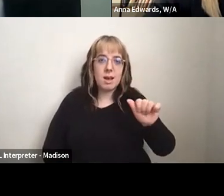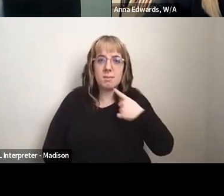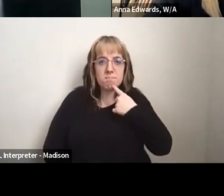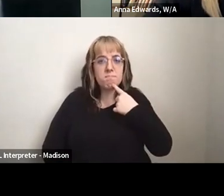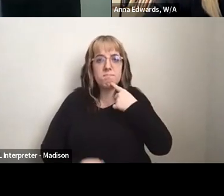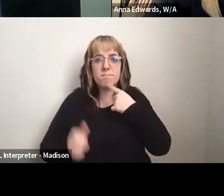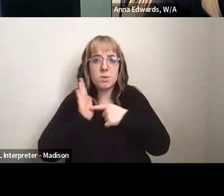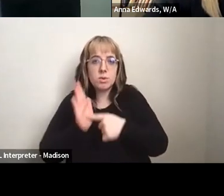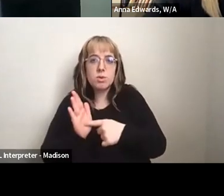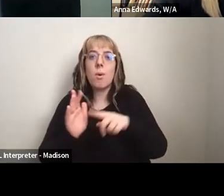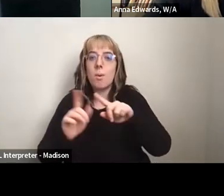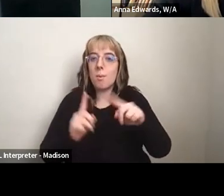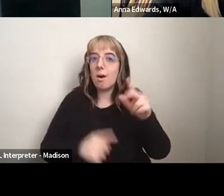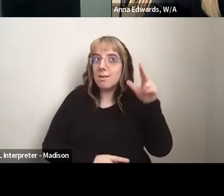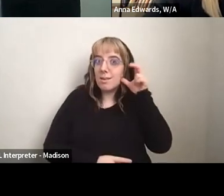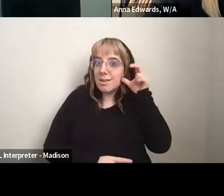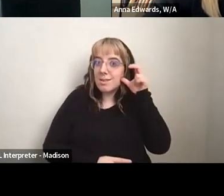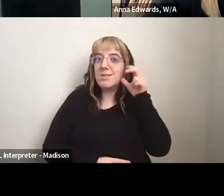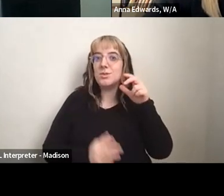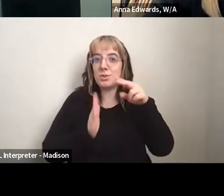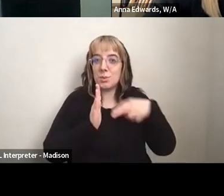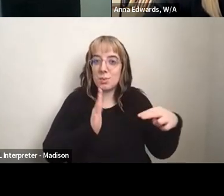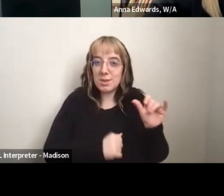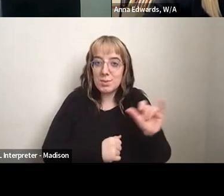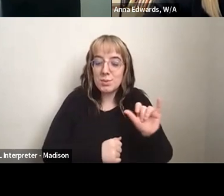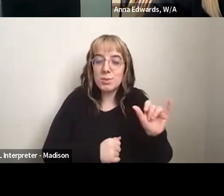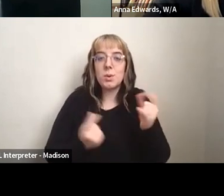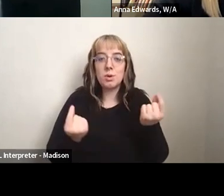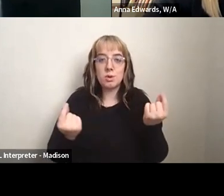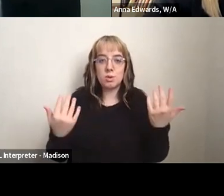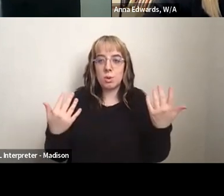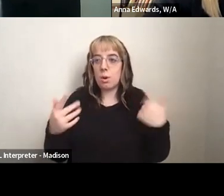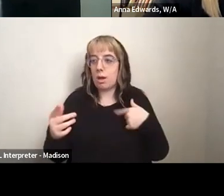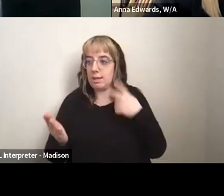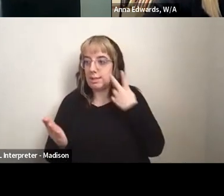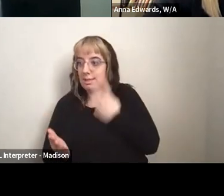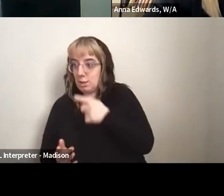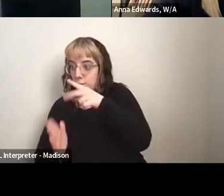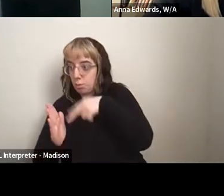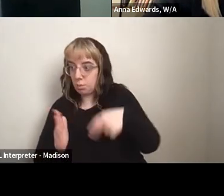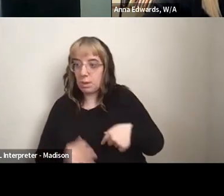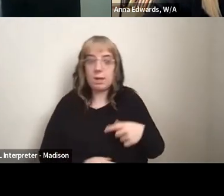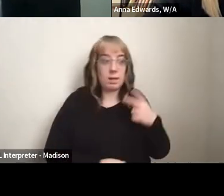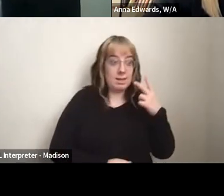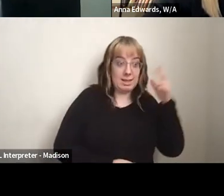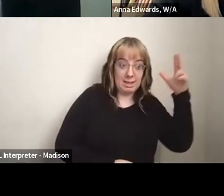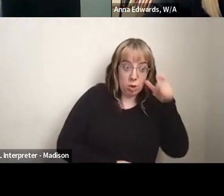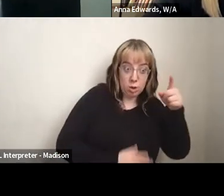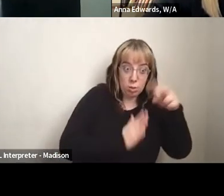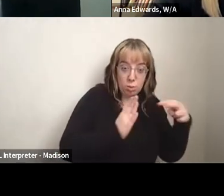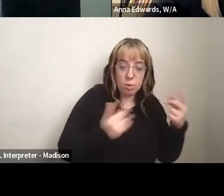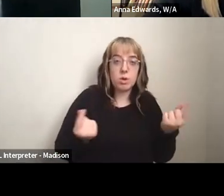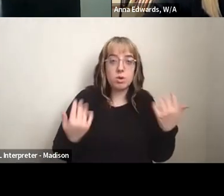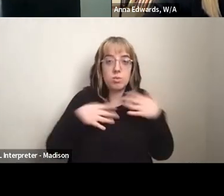let me listen to you read also, and put it all together. And then we can do enrichment,